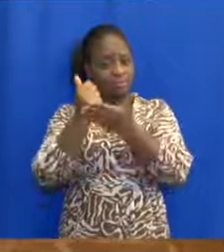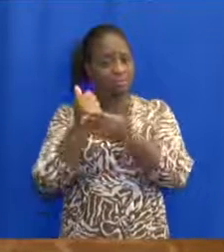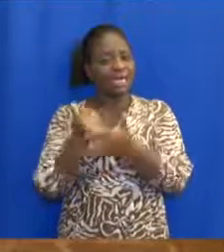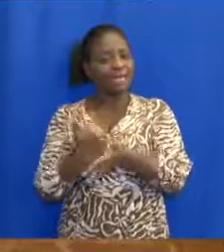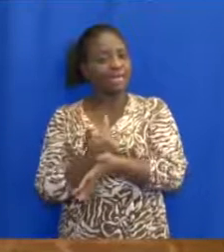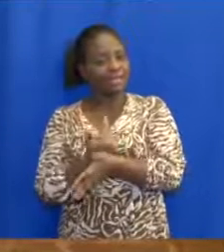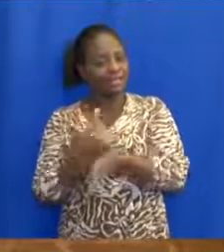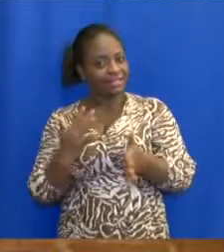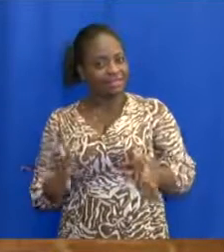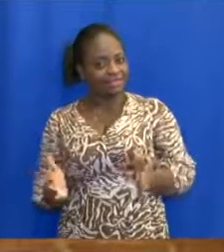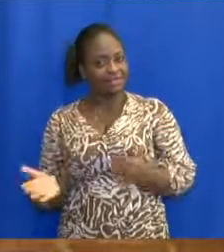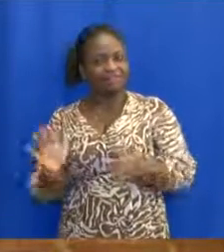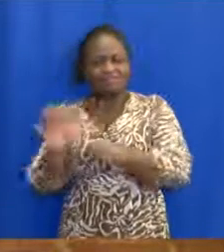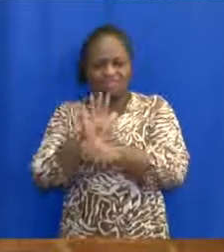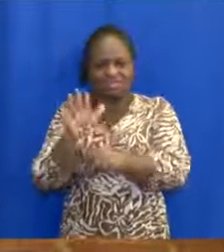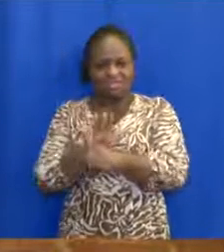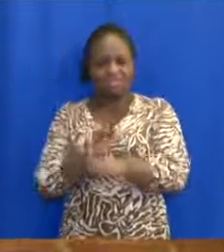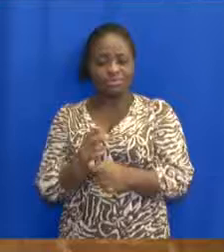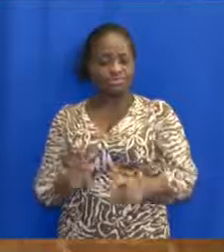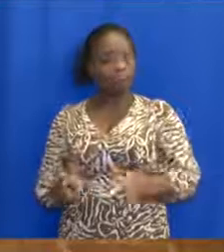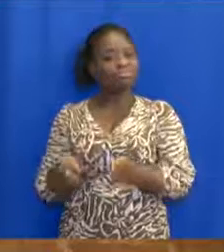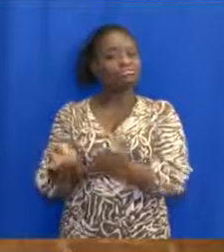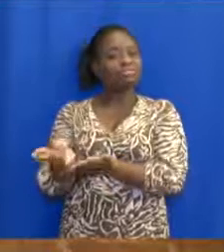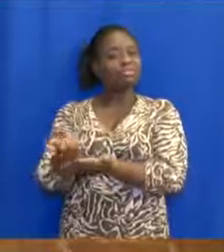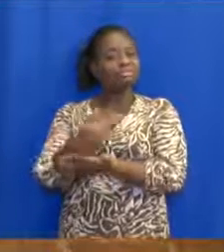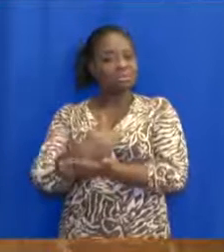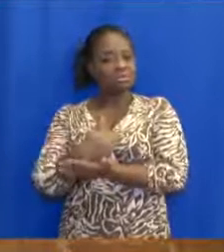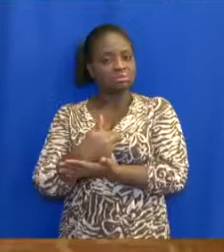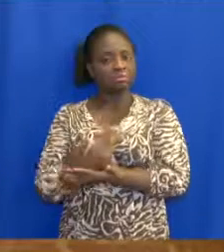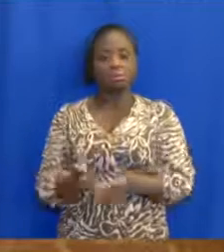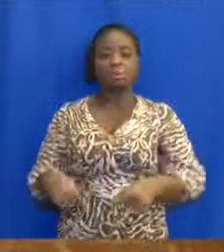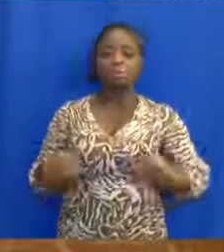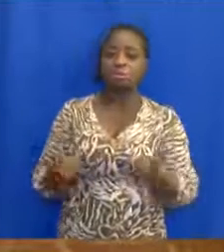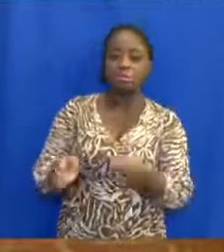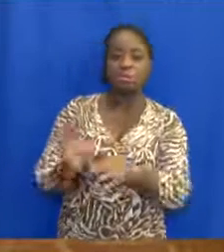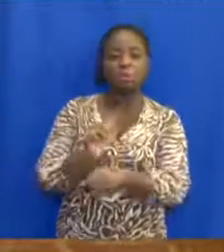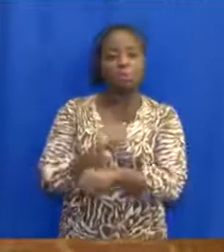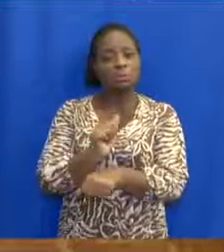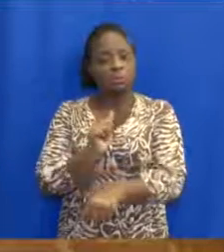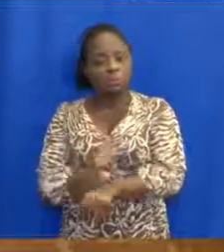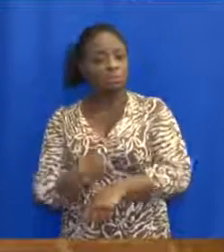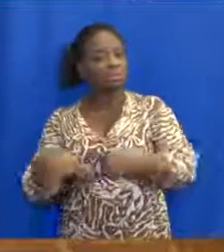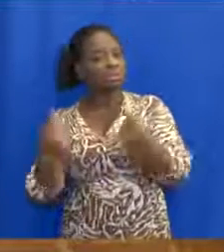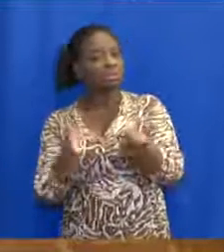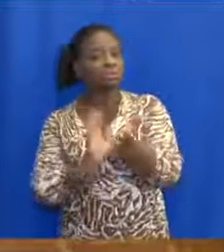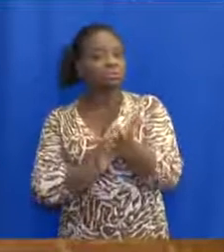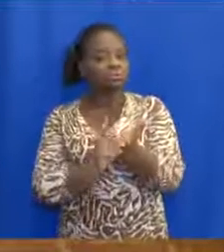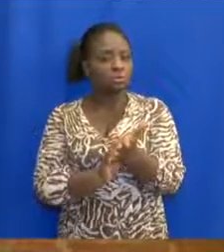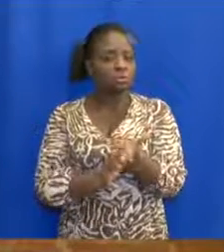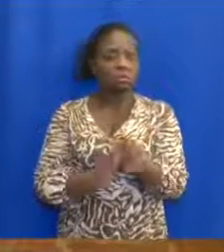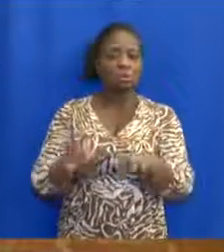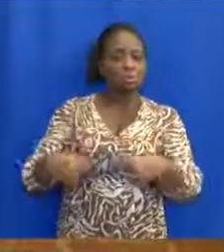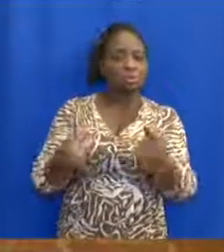Ghanaians fully return to their daily routines, whether it be going to work, going to school, going